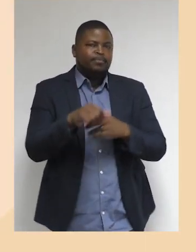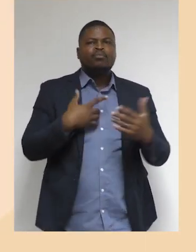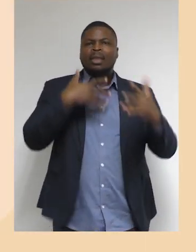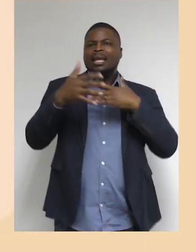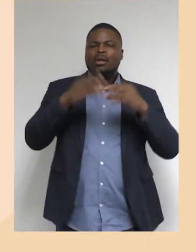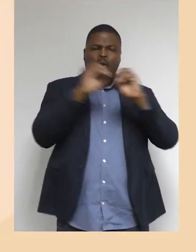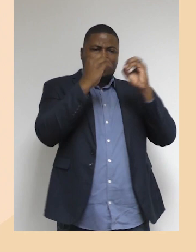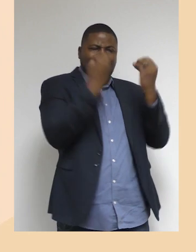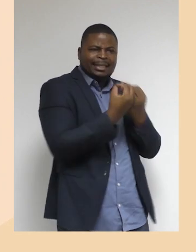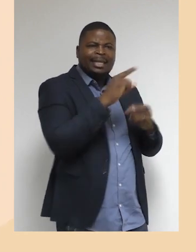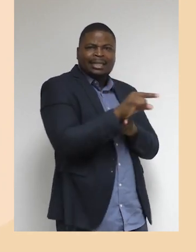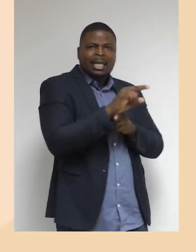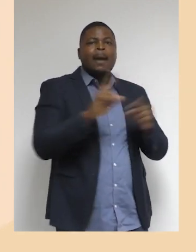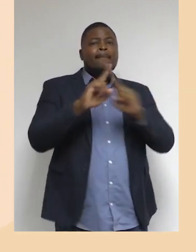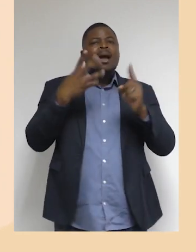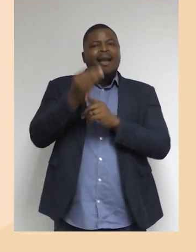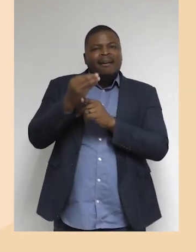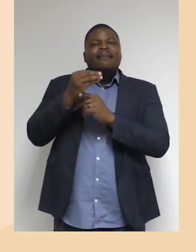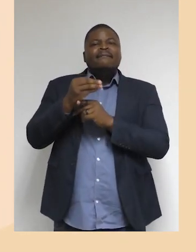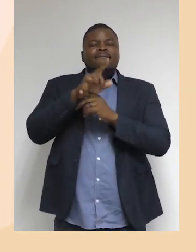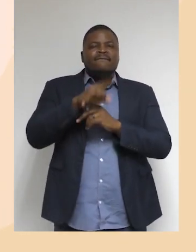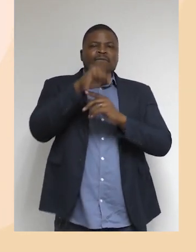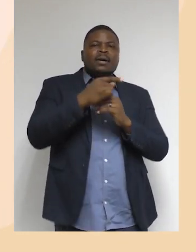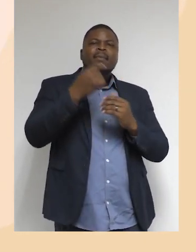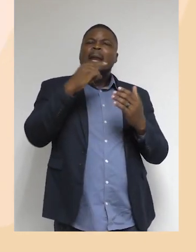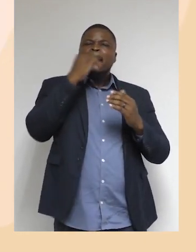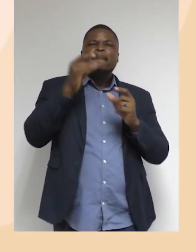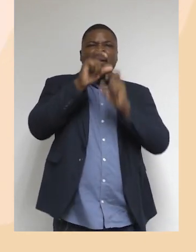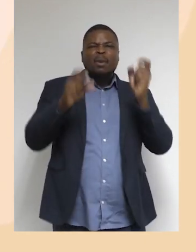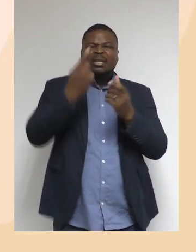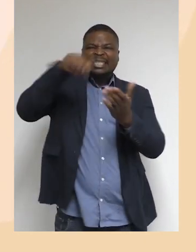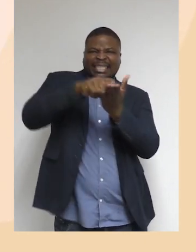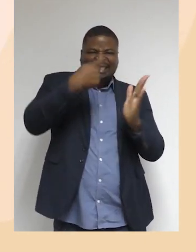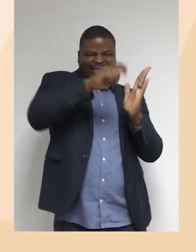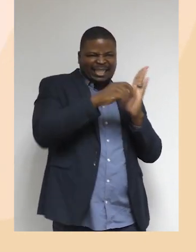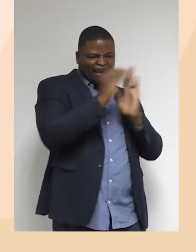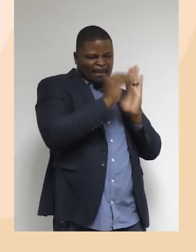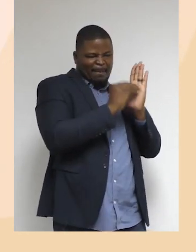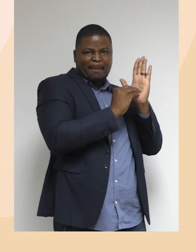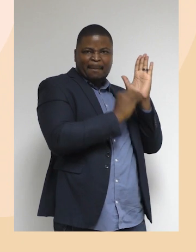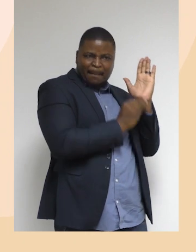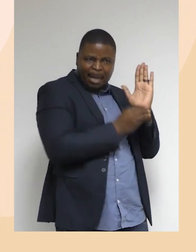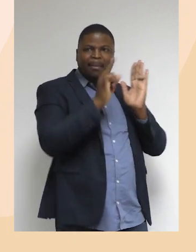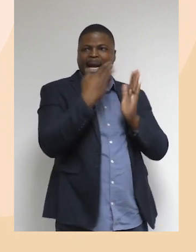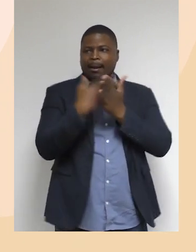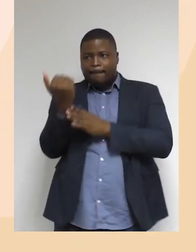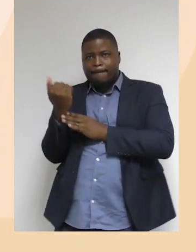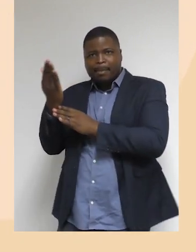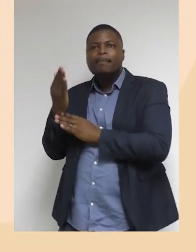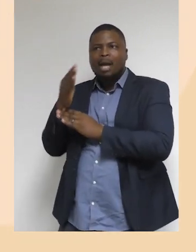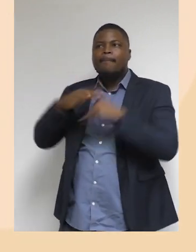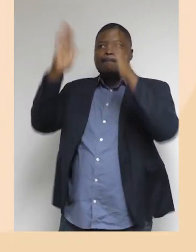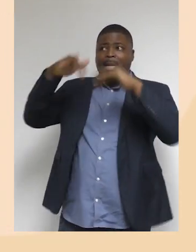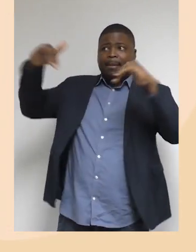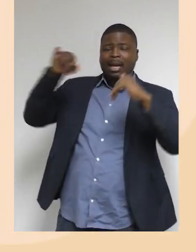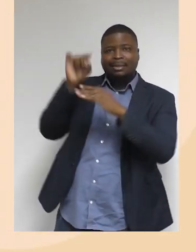or organization. A petition is a formal request for action and can be submitted in the form of either a demand or